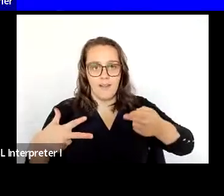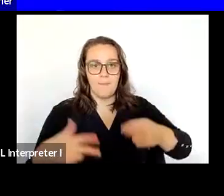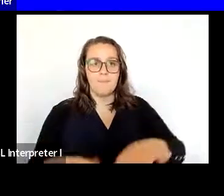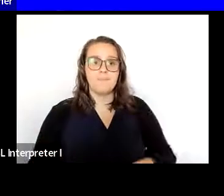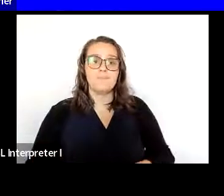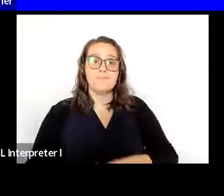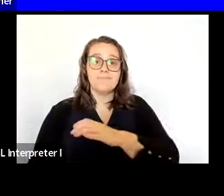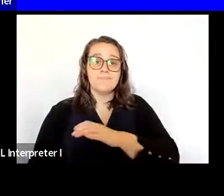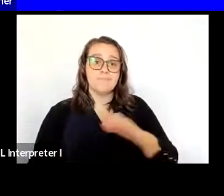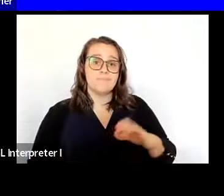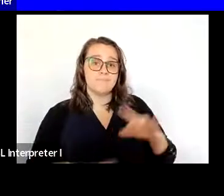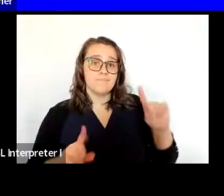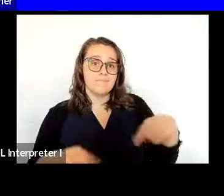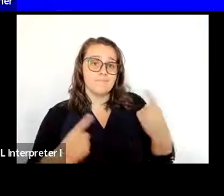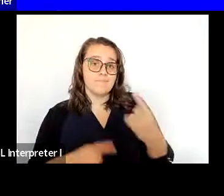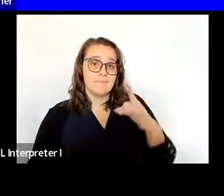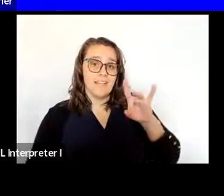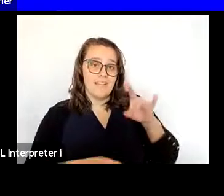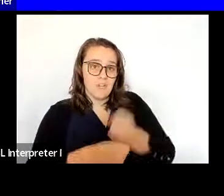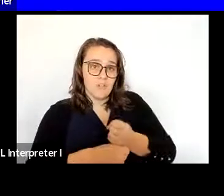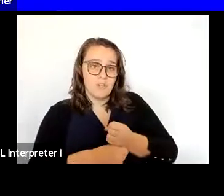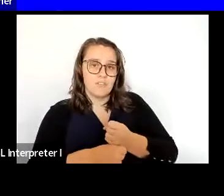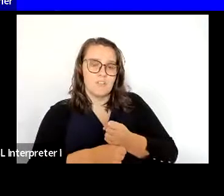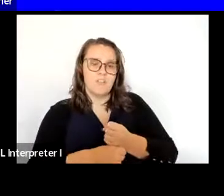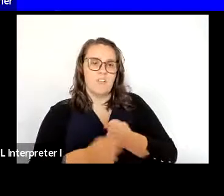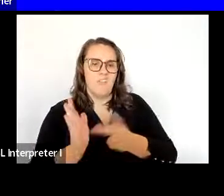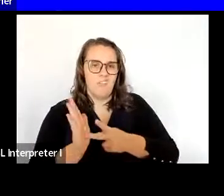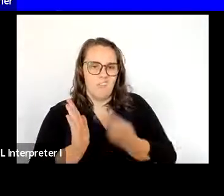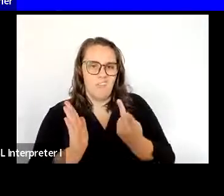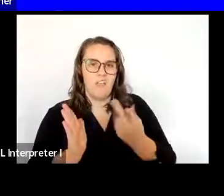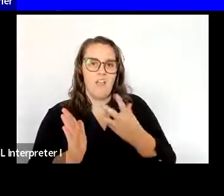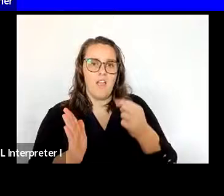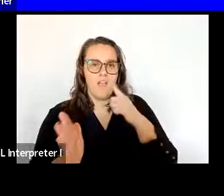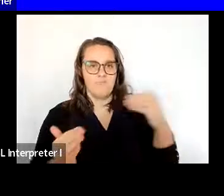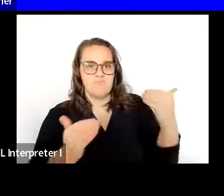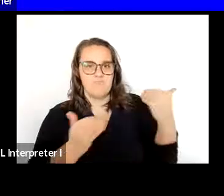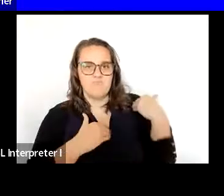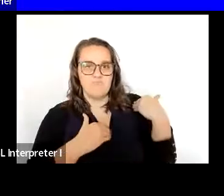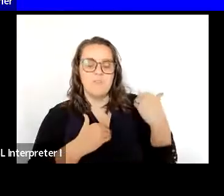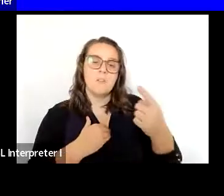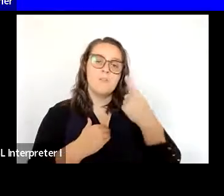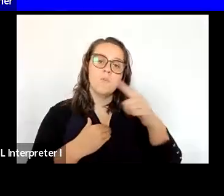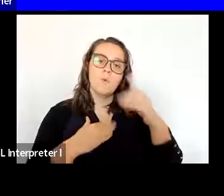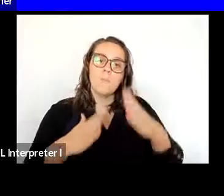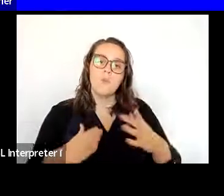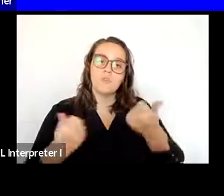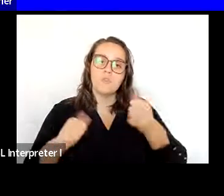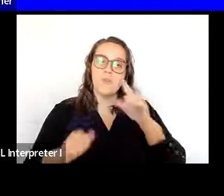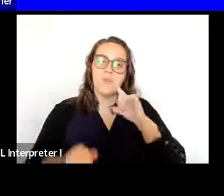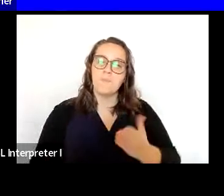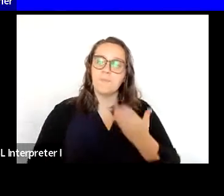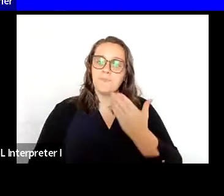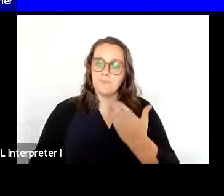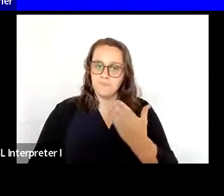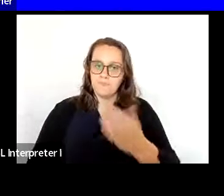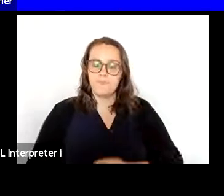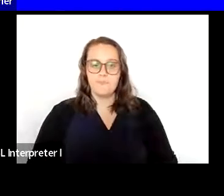8 years that some of these steps are duplicative or burdensome to the initiator of a proposal. The law currently